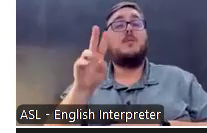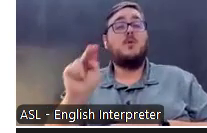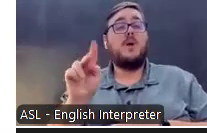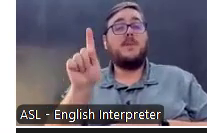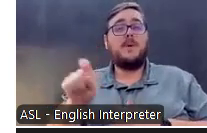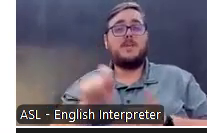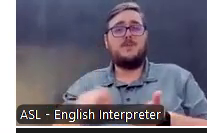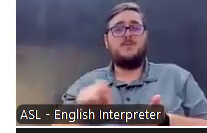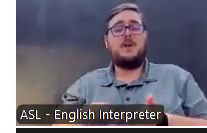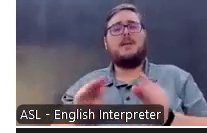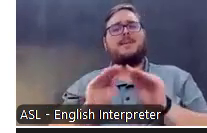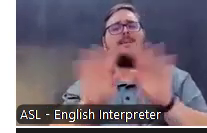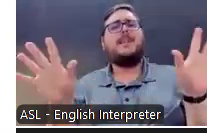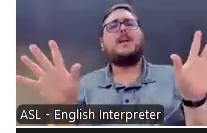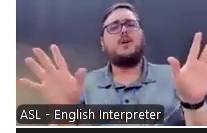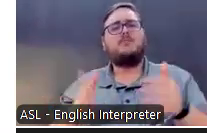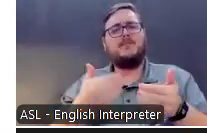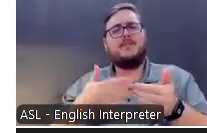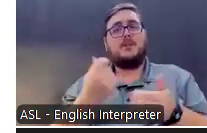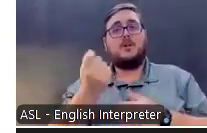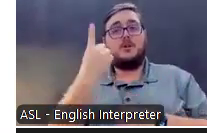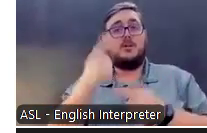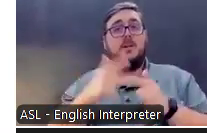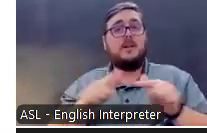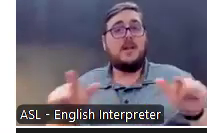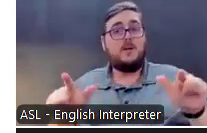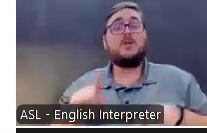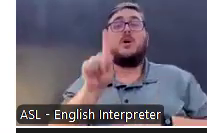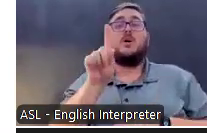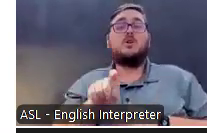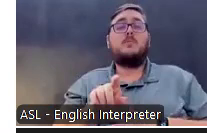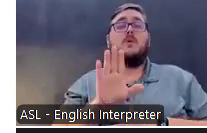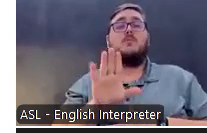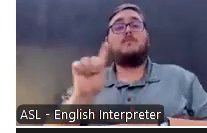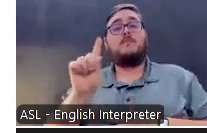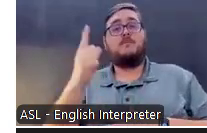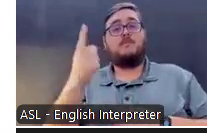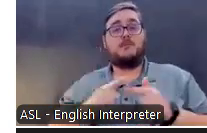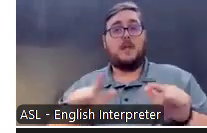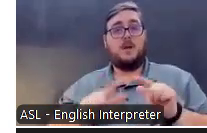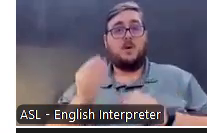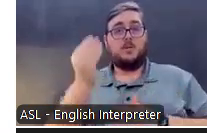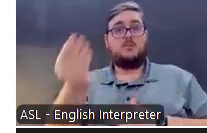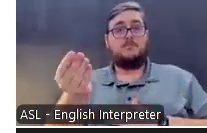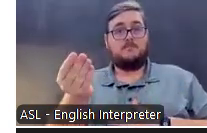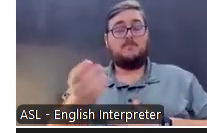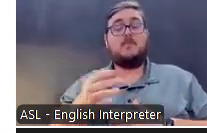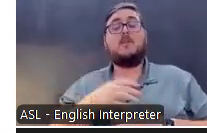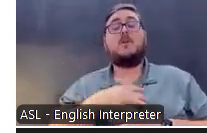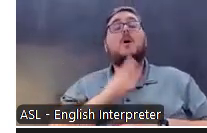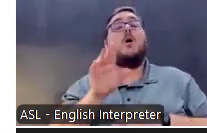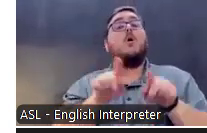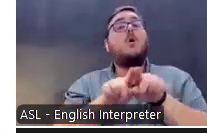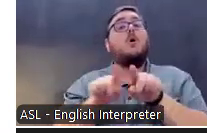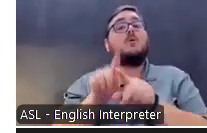and it should be provided in the parent's native language. There will also be resources listed on the PWN